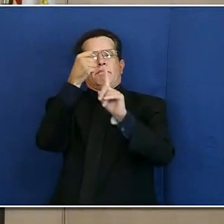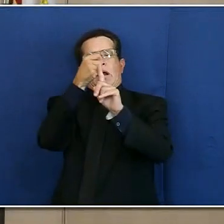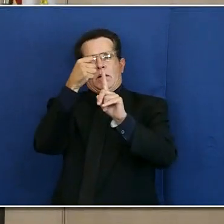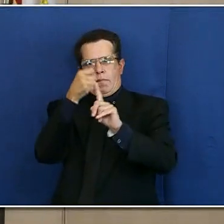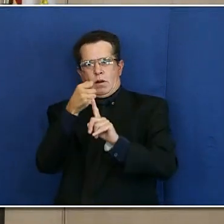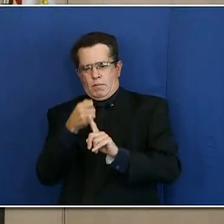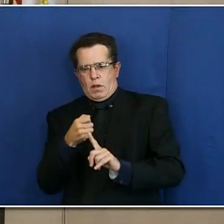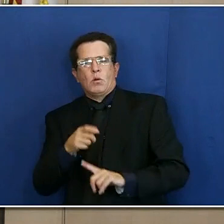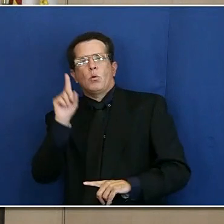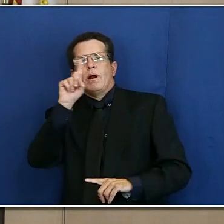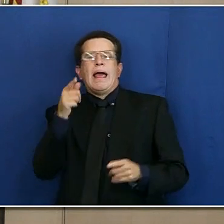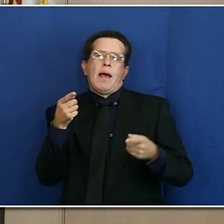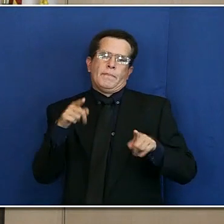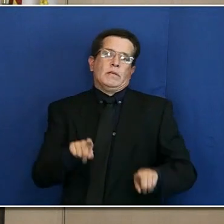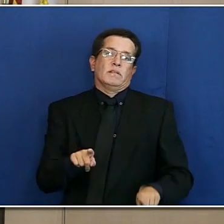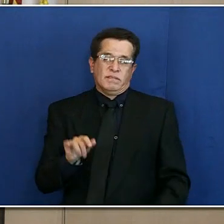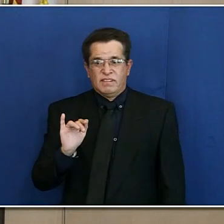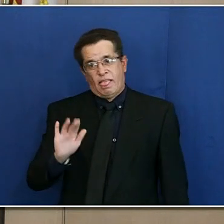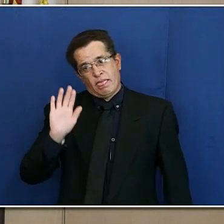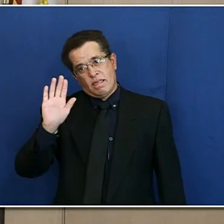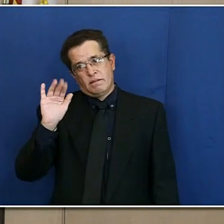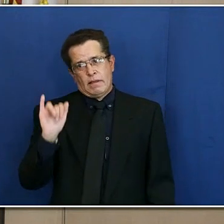graphic.